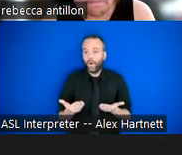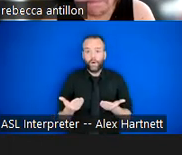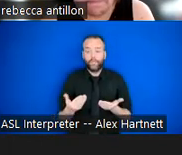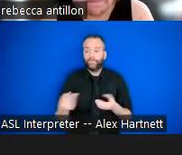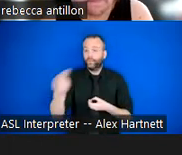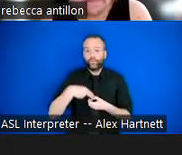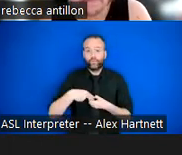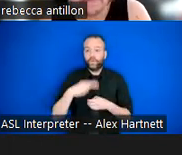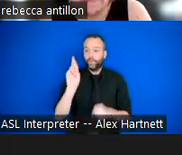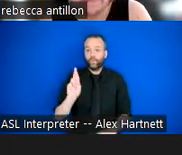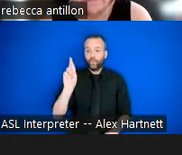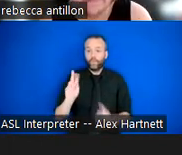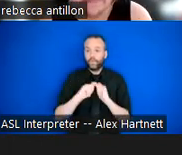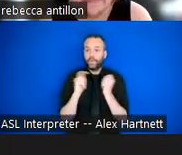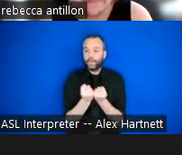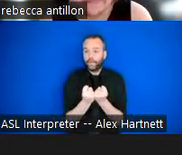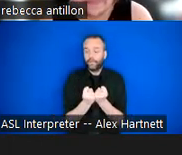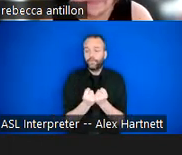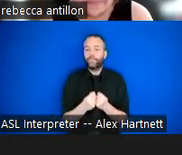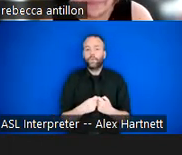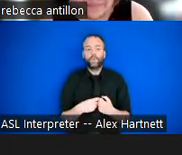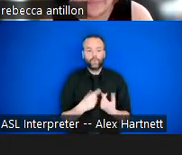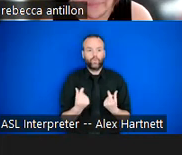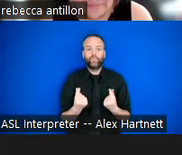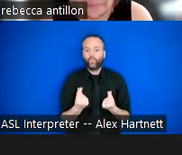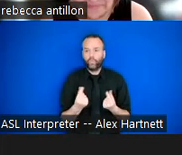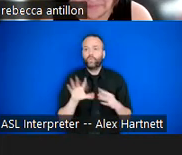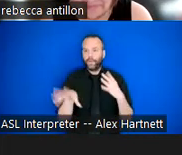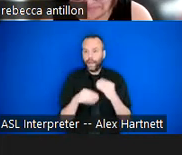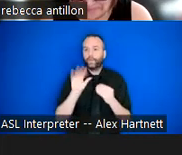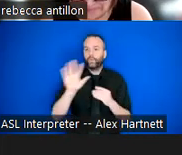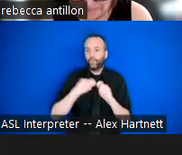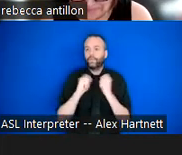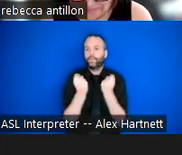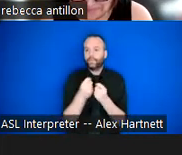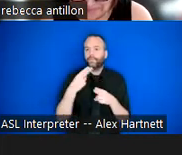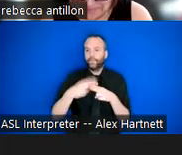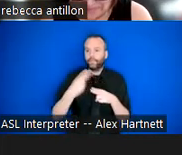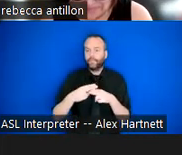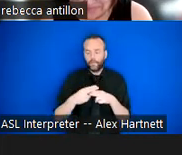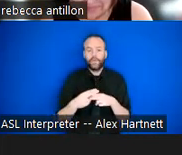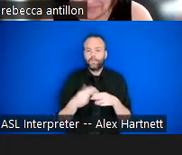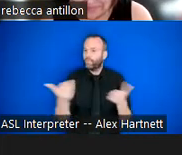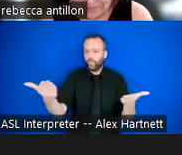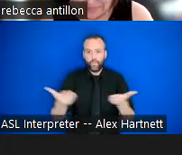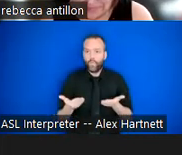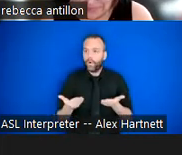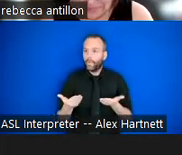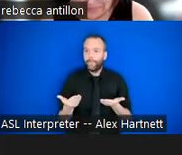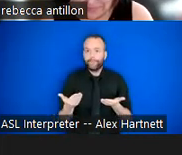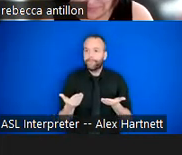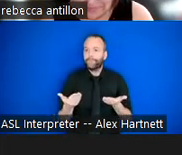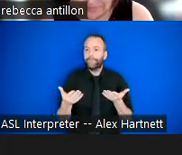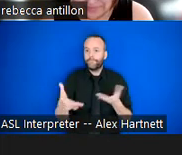to, when you register, you just need to add that team name, and you can be a part of this work with us. However, maybe